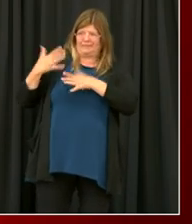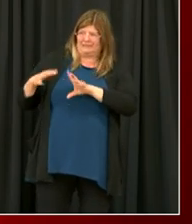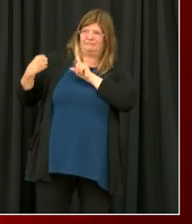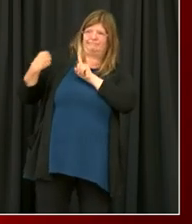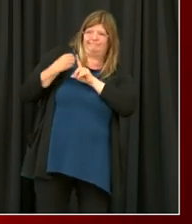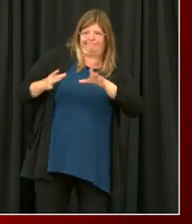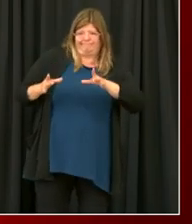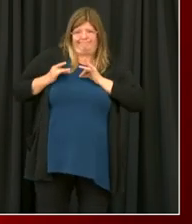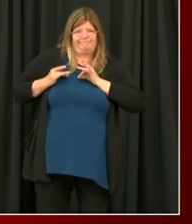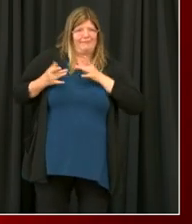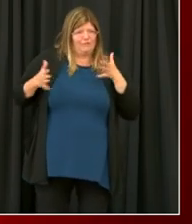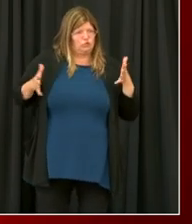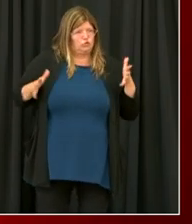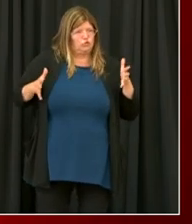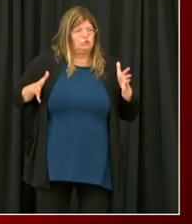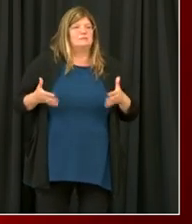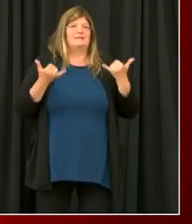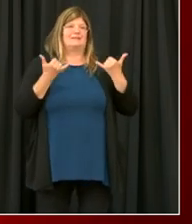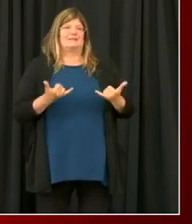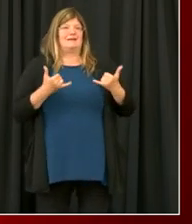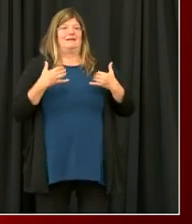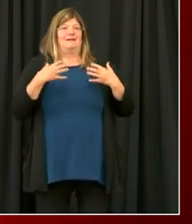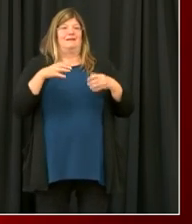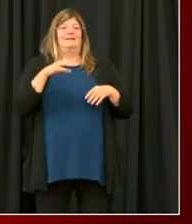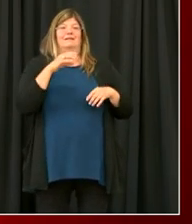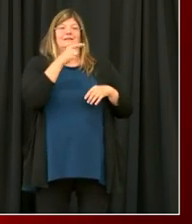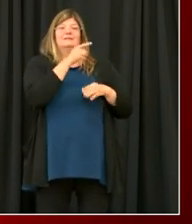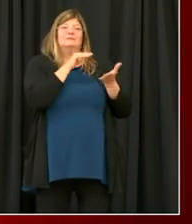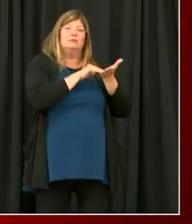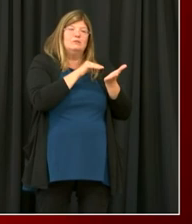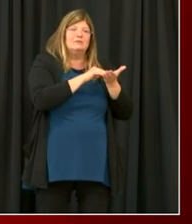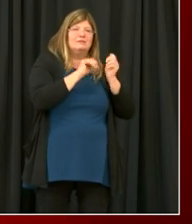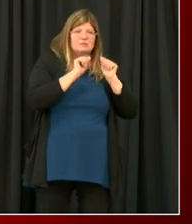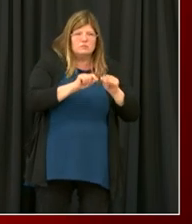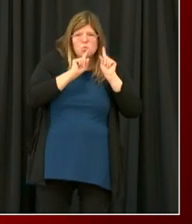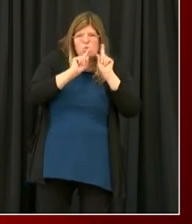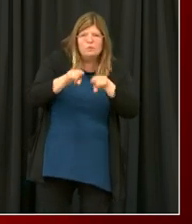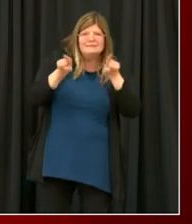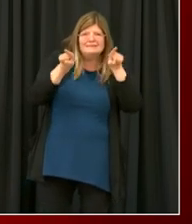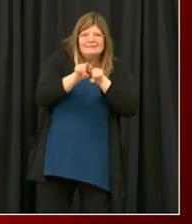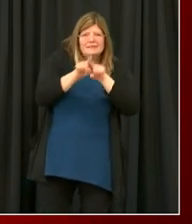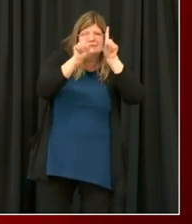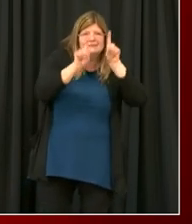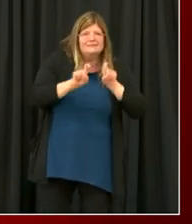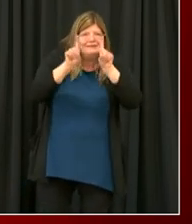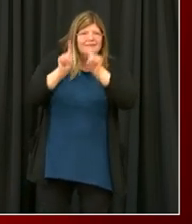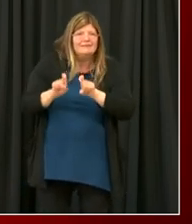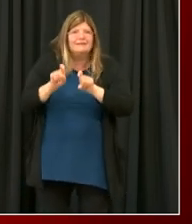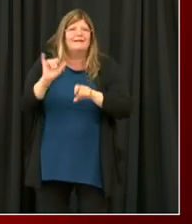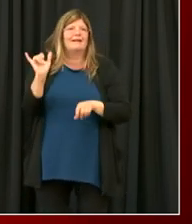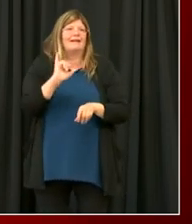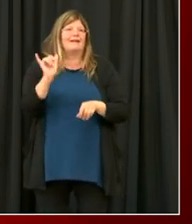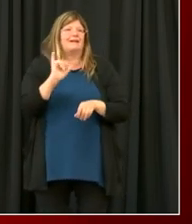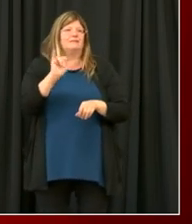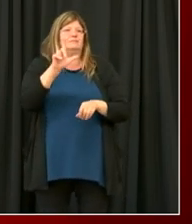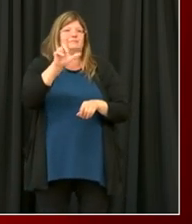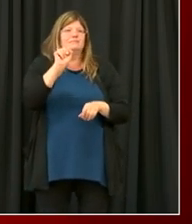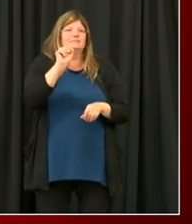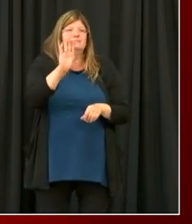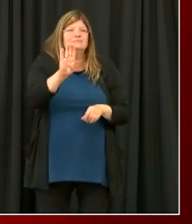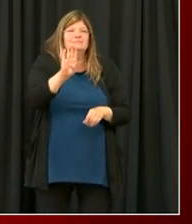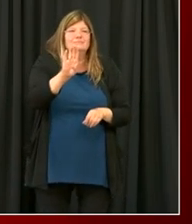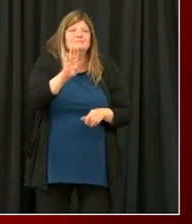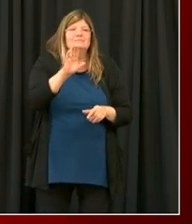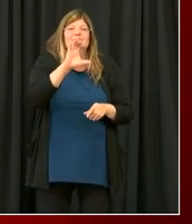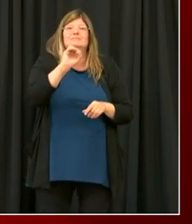providers can order antibody tests, have those tests sent to commercial laboratories like LabCorp and Quest, and help patients determine